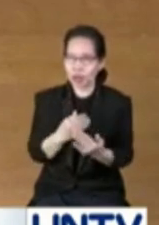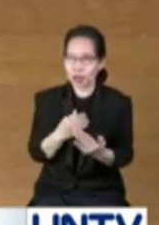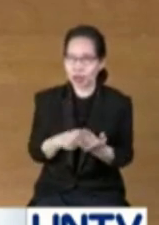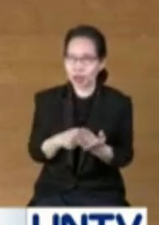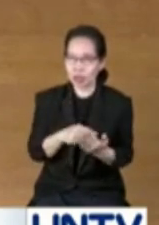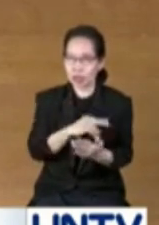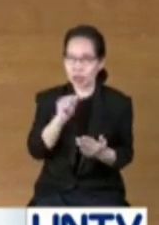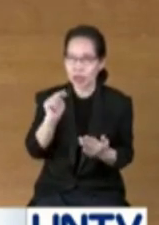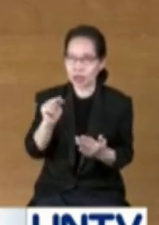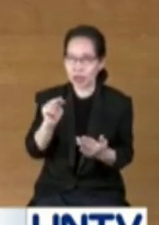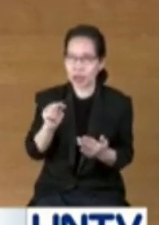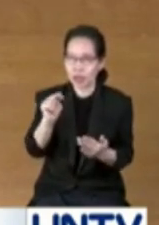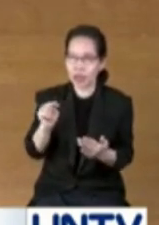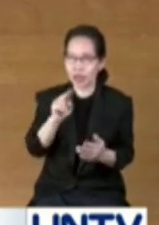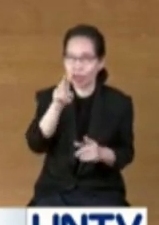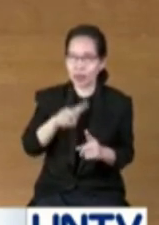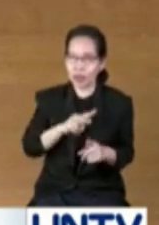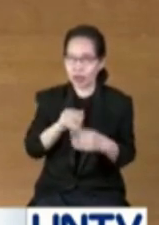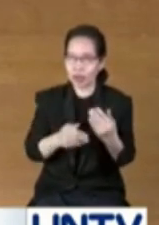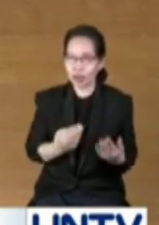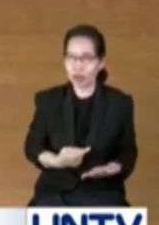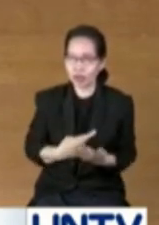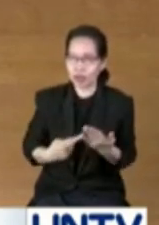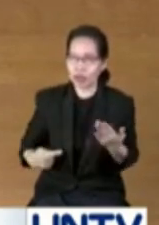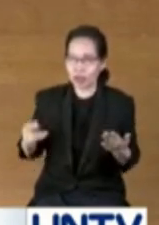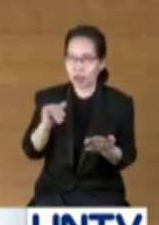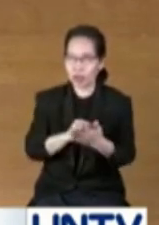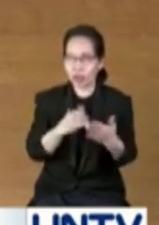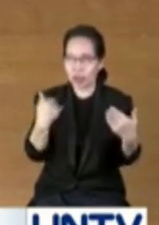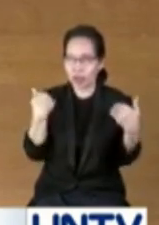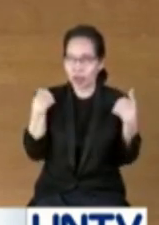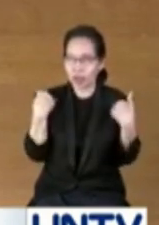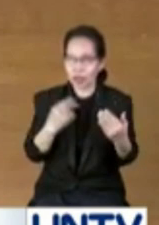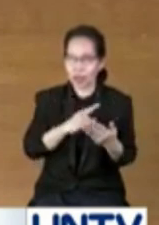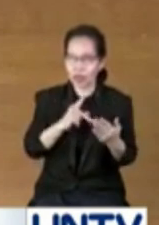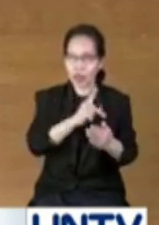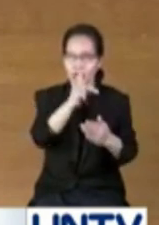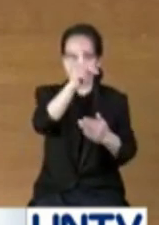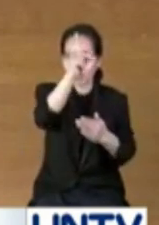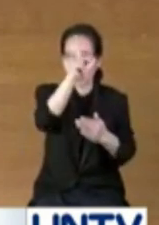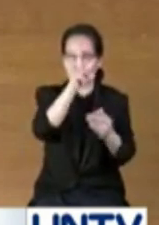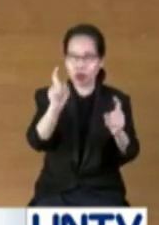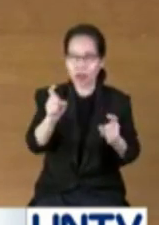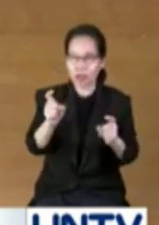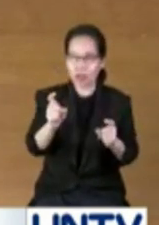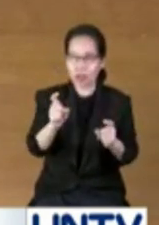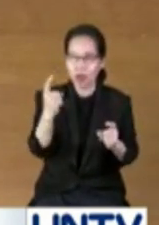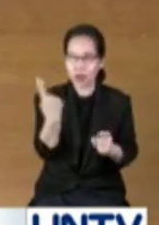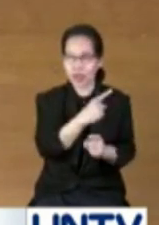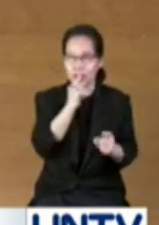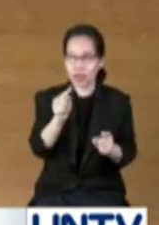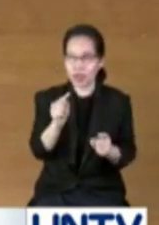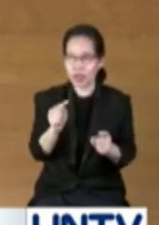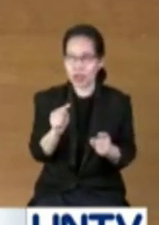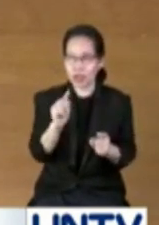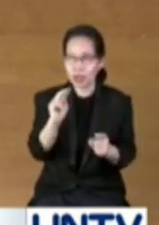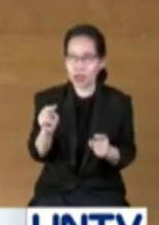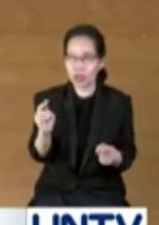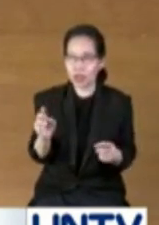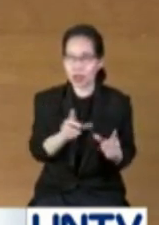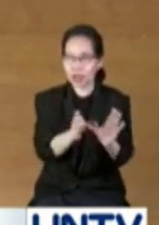to apply all the resources that are at hand if we are to progress as quickly as we need to. Collaboration is the